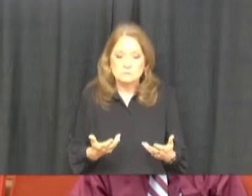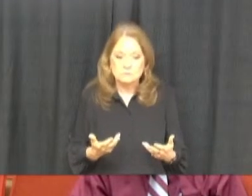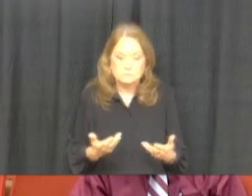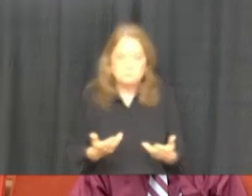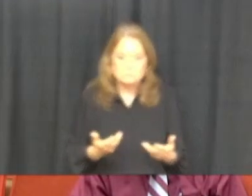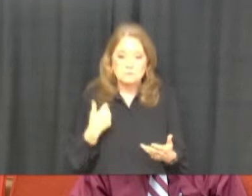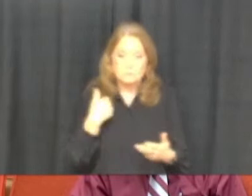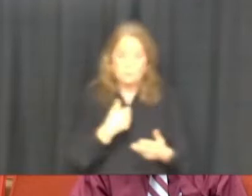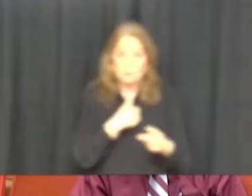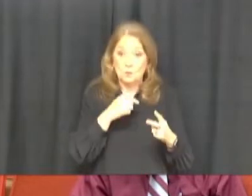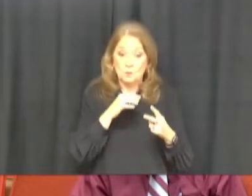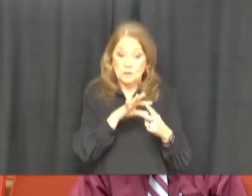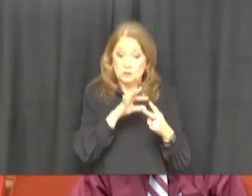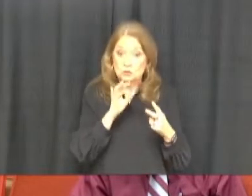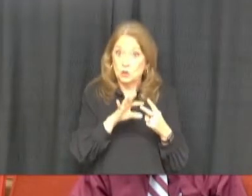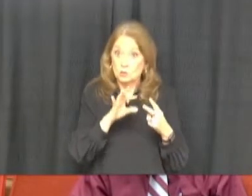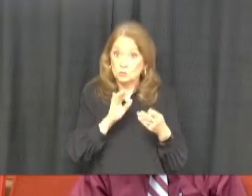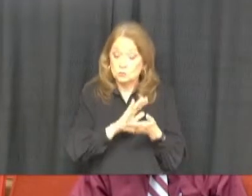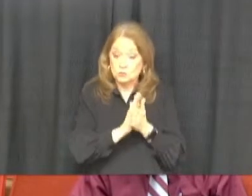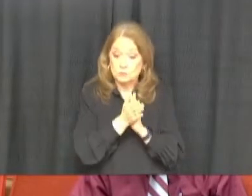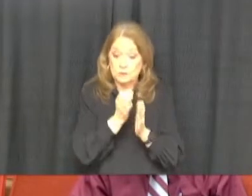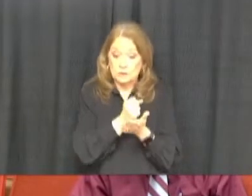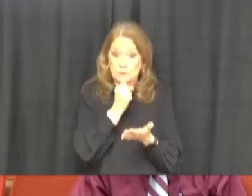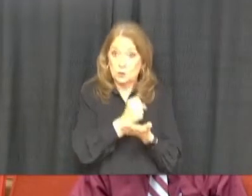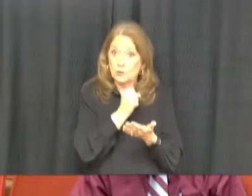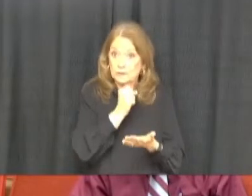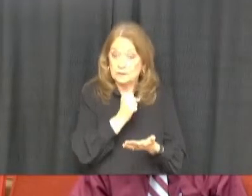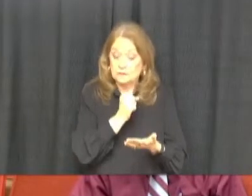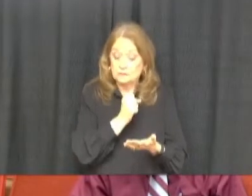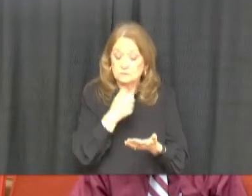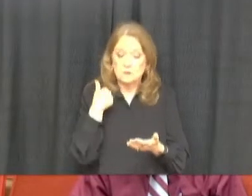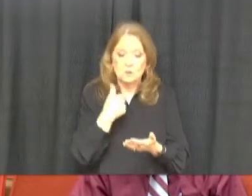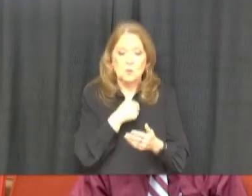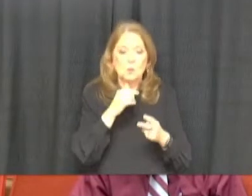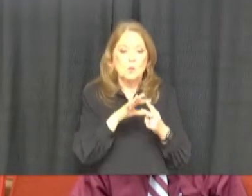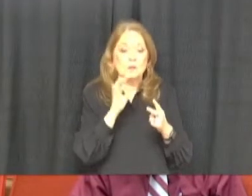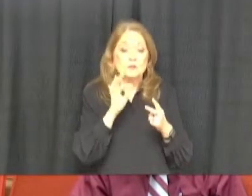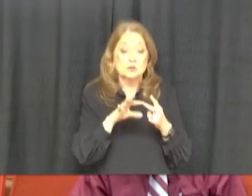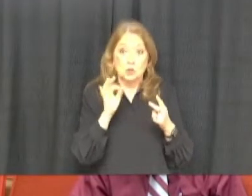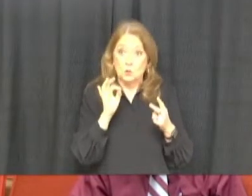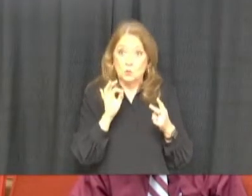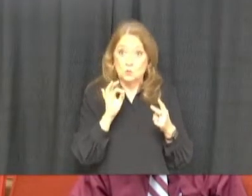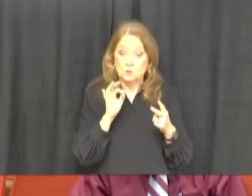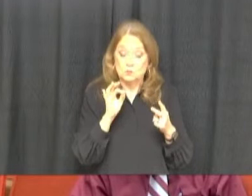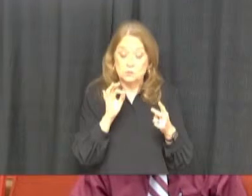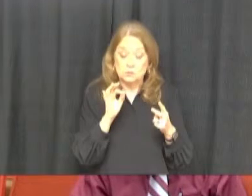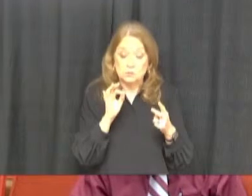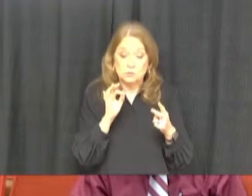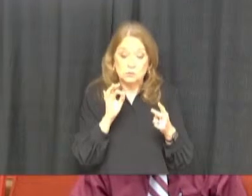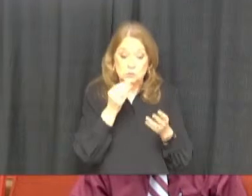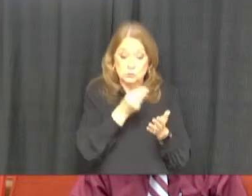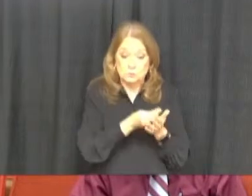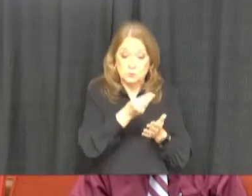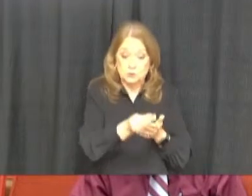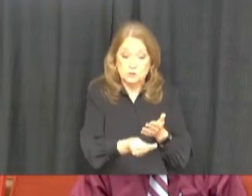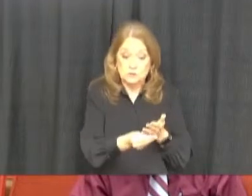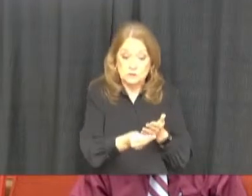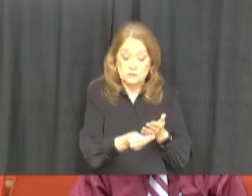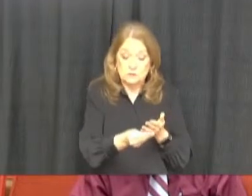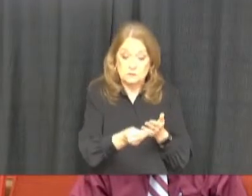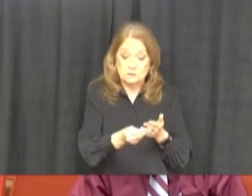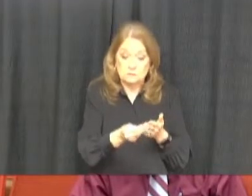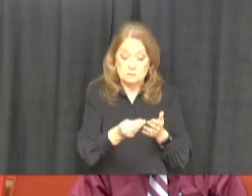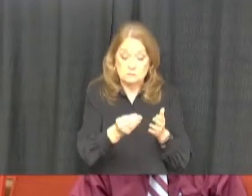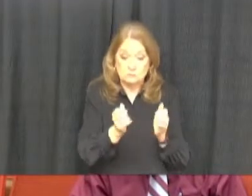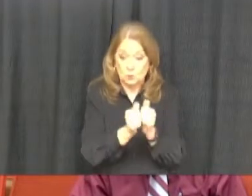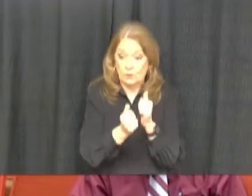We chose to become accredited. We chose to purchase and